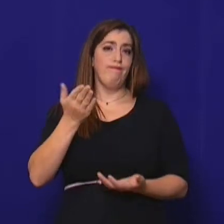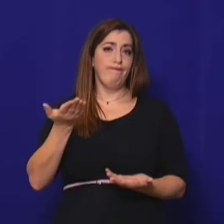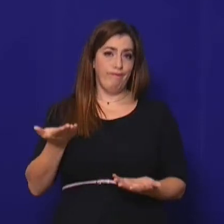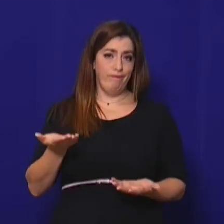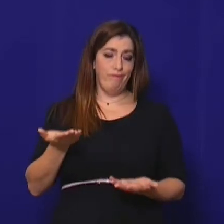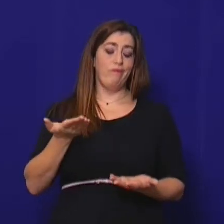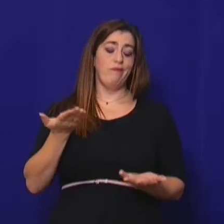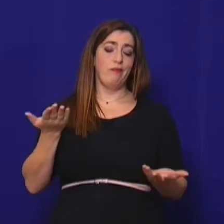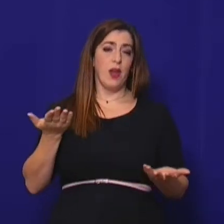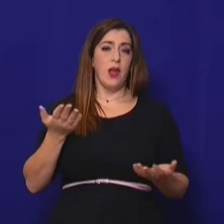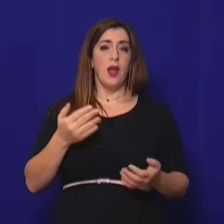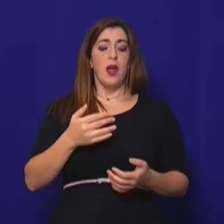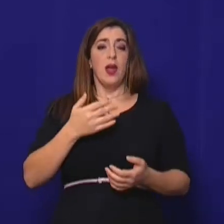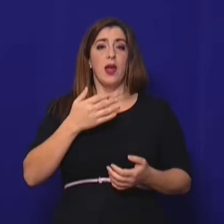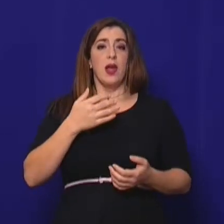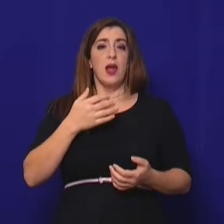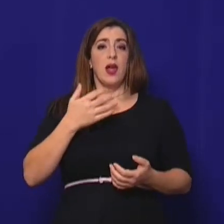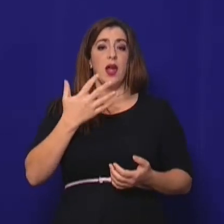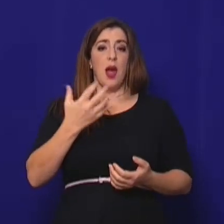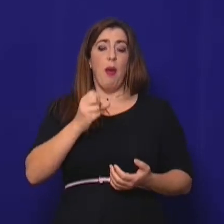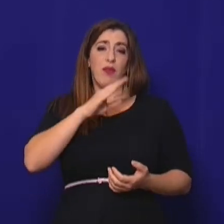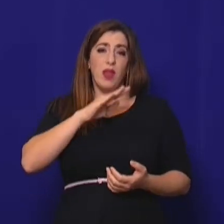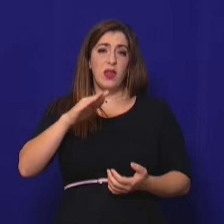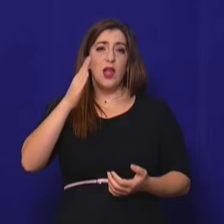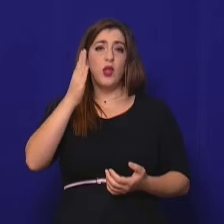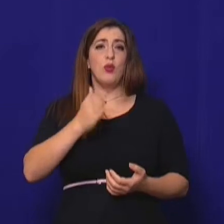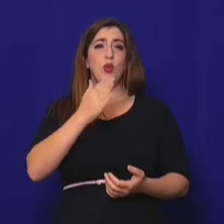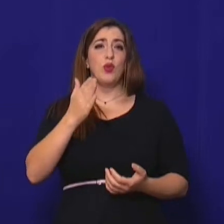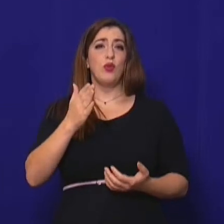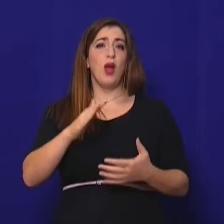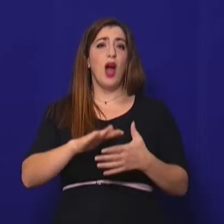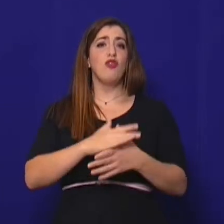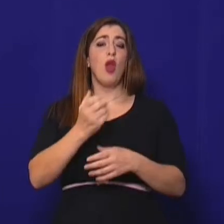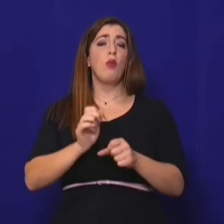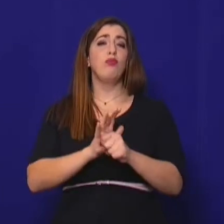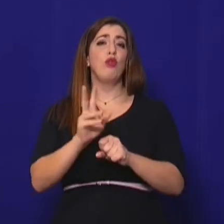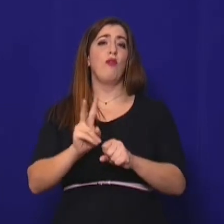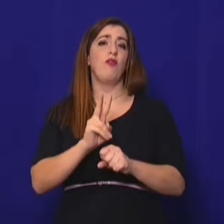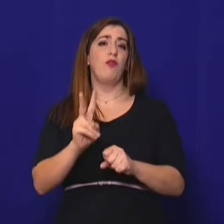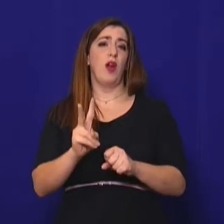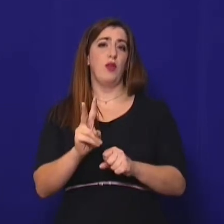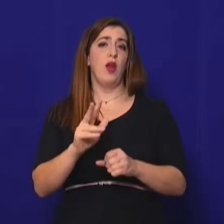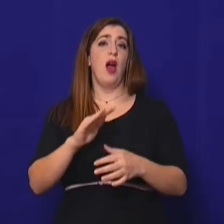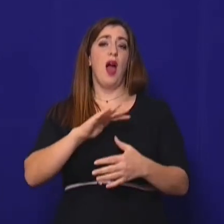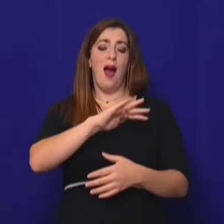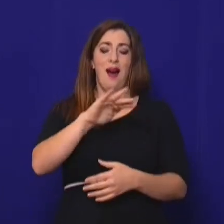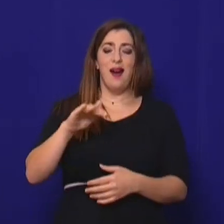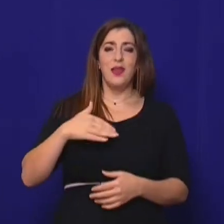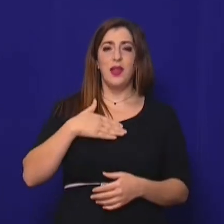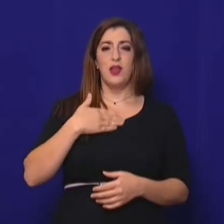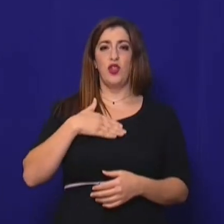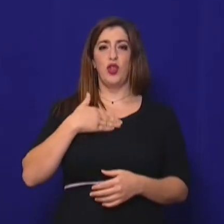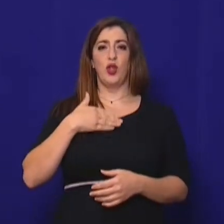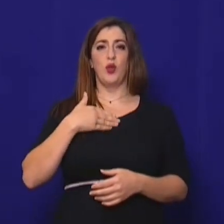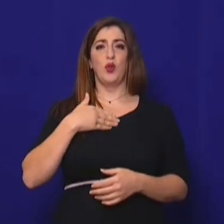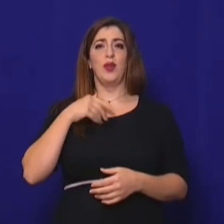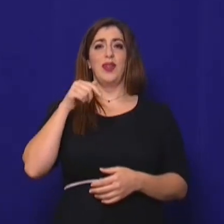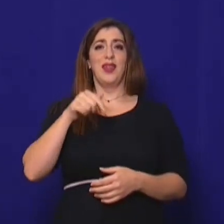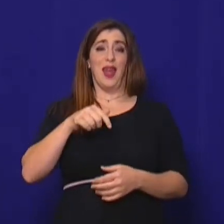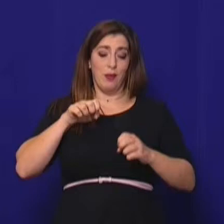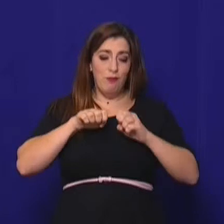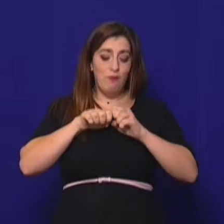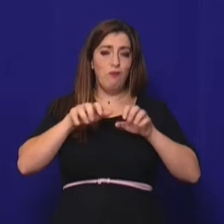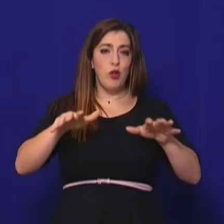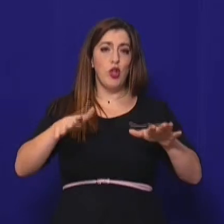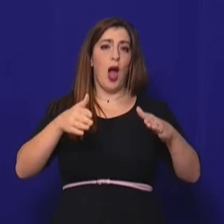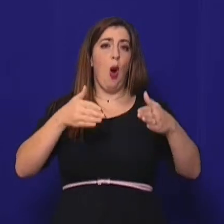li qegħdin jitilfu ħajjithom minħabba l-COVID. U aħna l-għan tagħna huwa li kemm nistgħu innaqsu r-rata ta' trasmissjoni